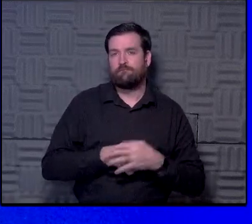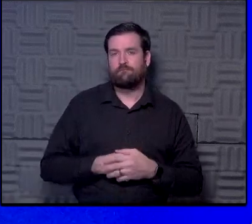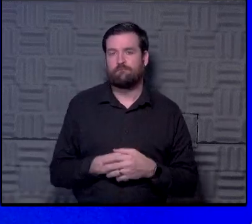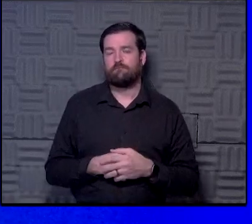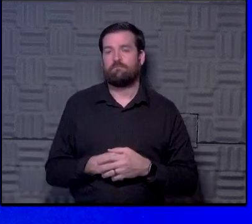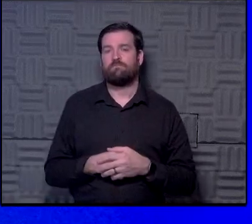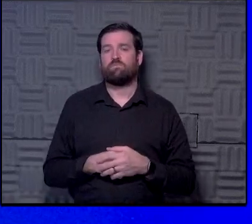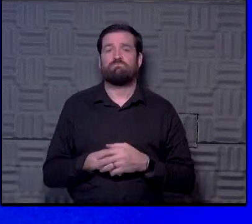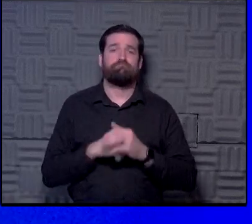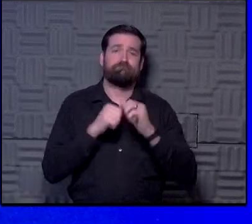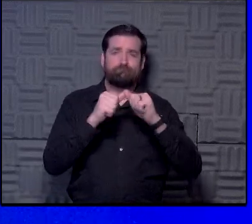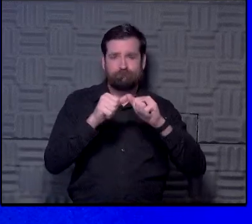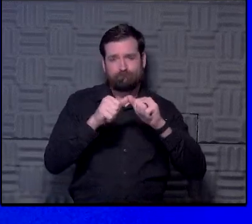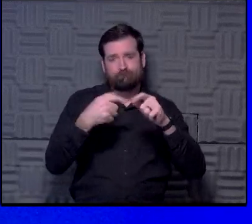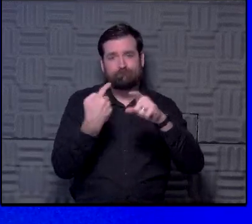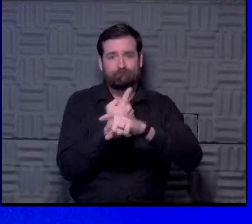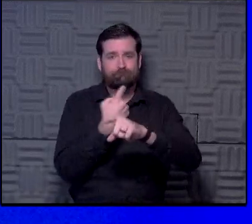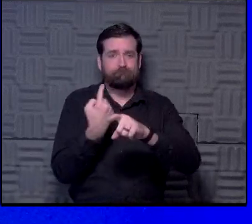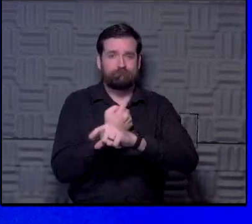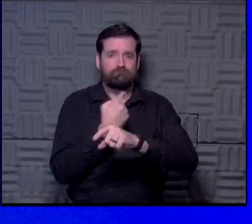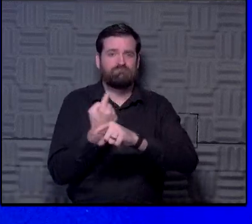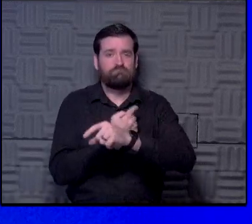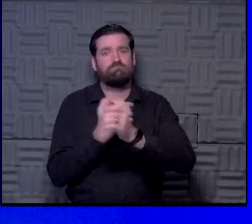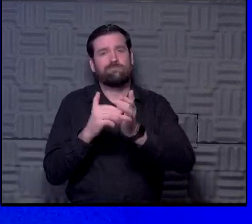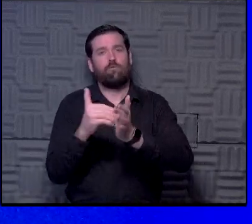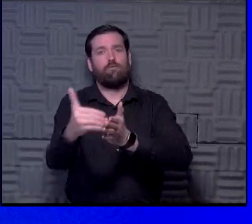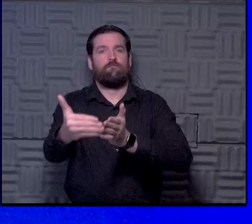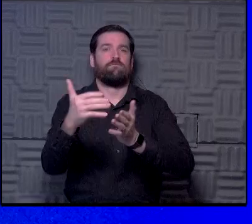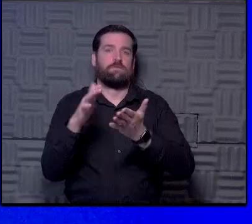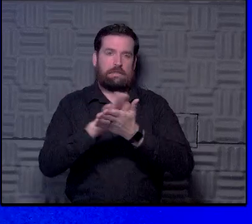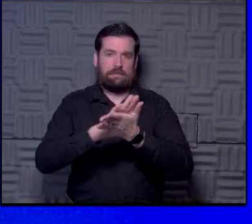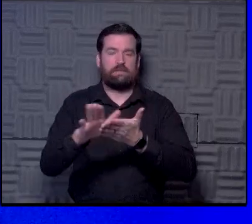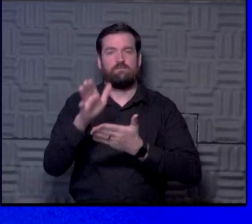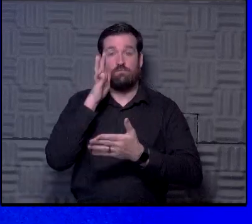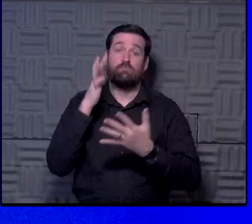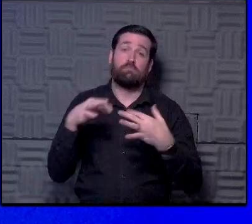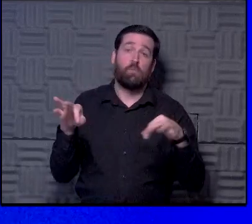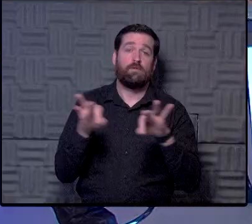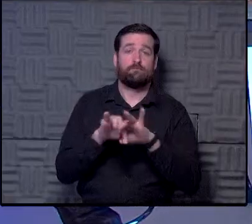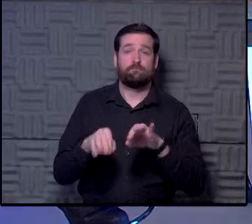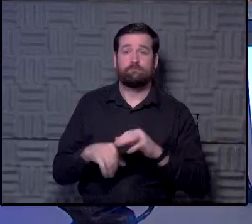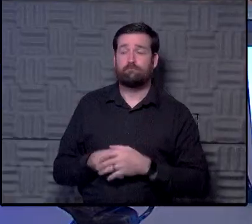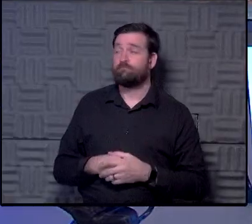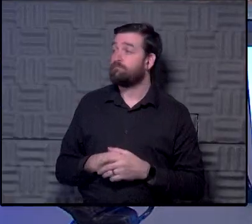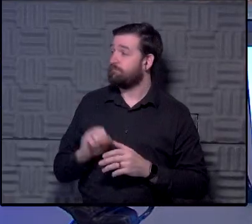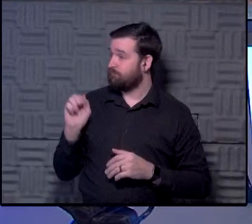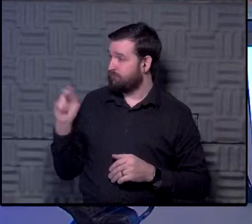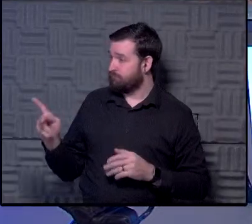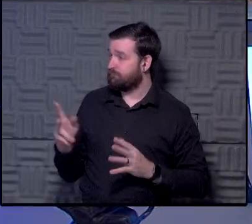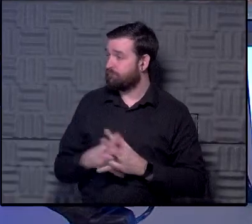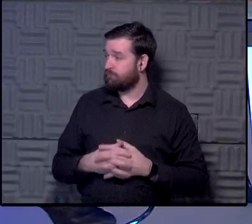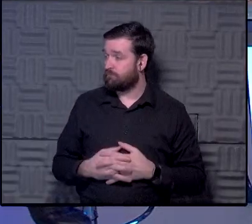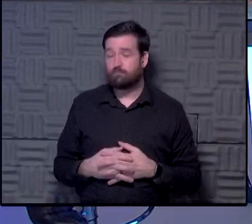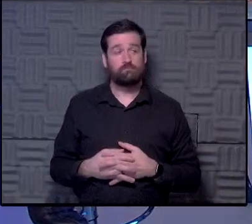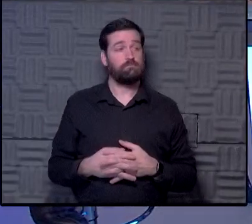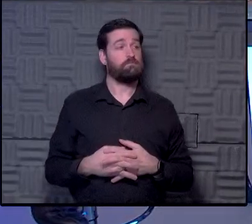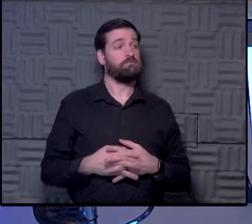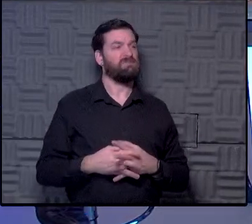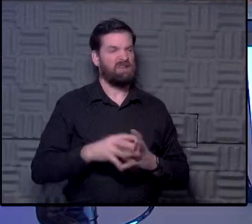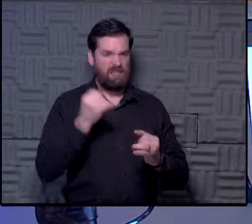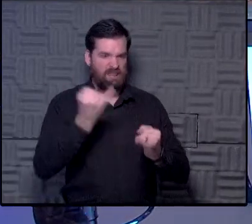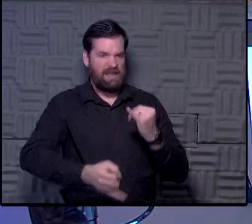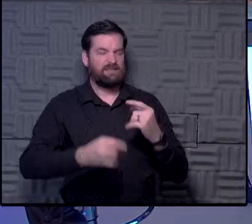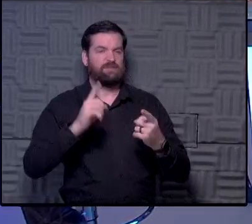just continuing to do that routine surface cleaning is going to be important. All right. I'm going to give the last